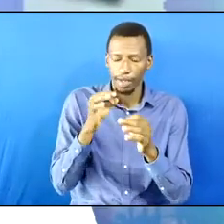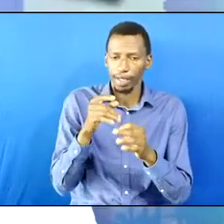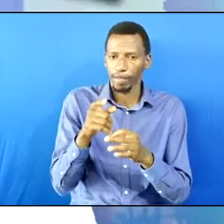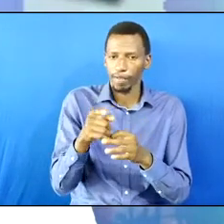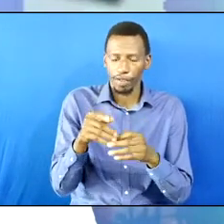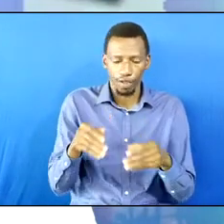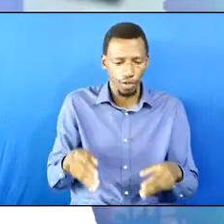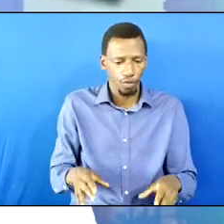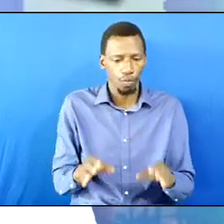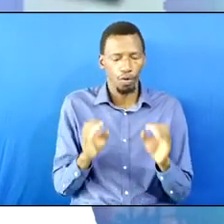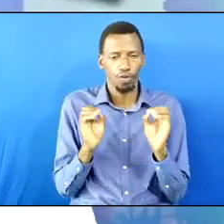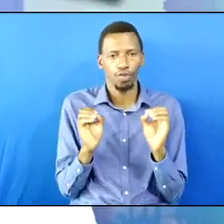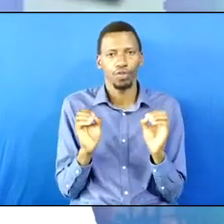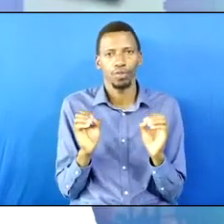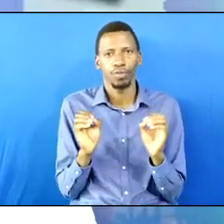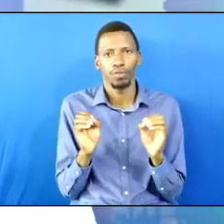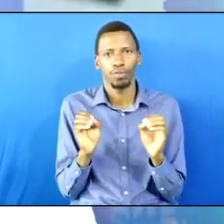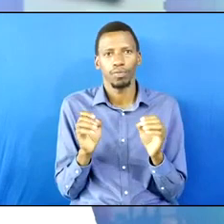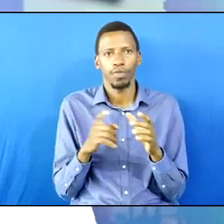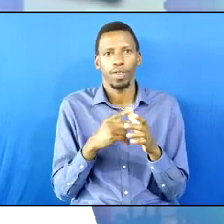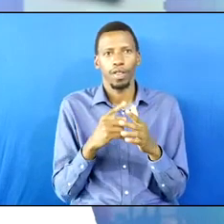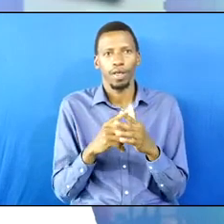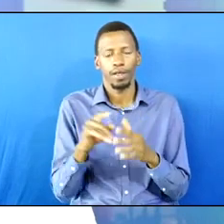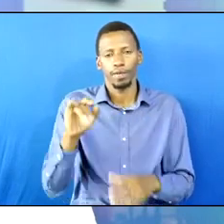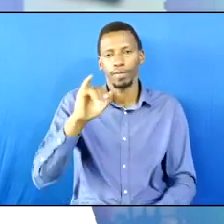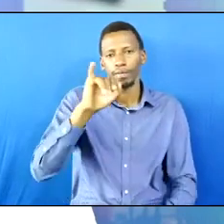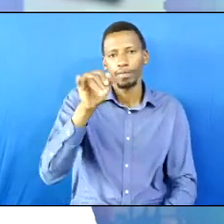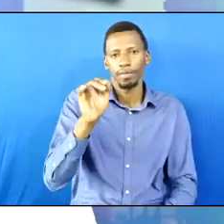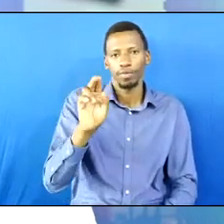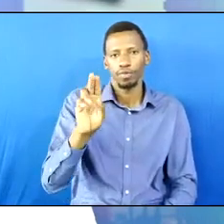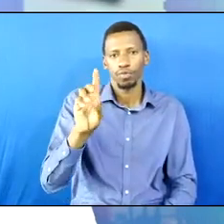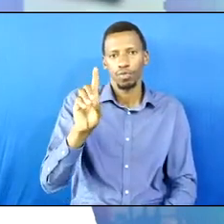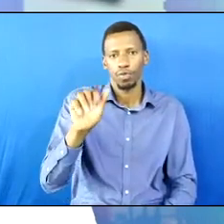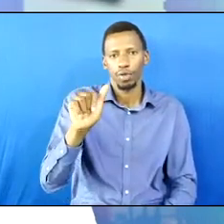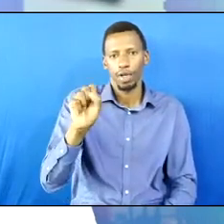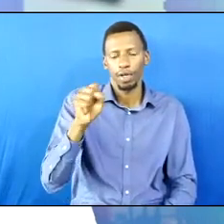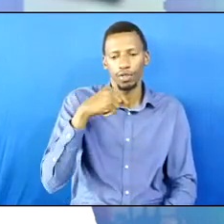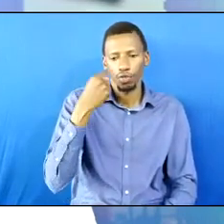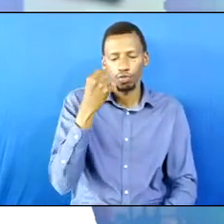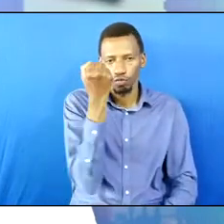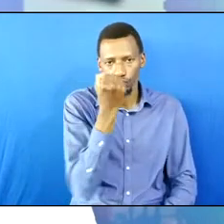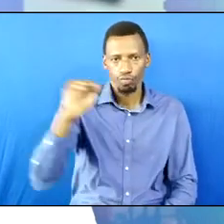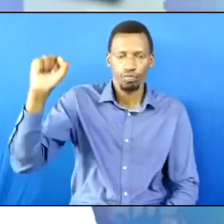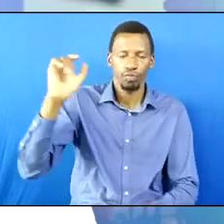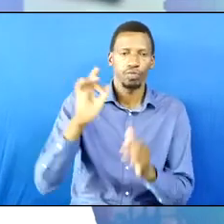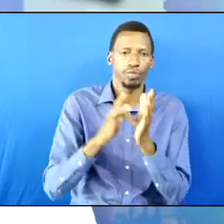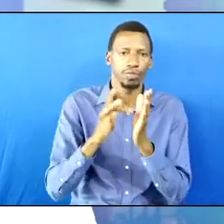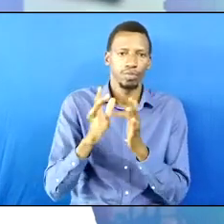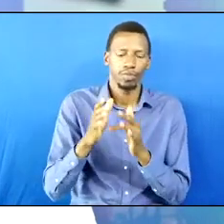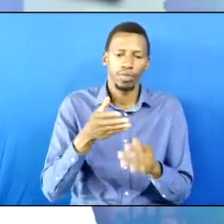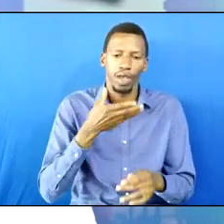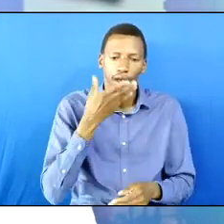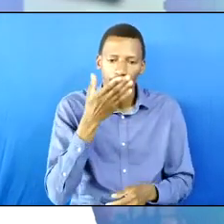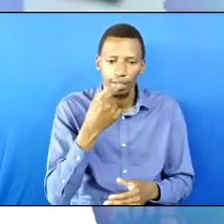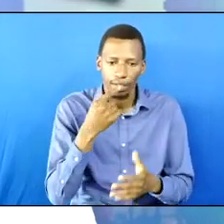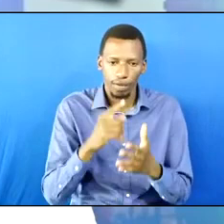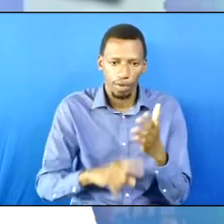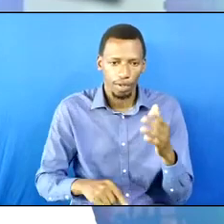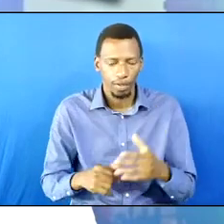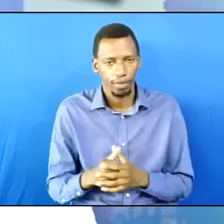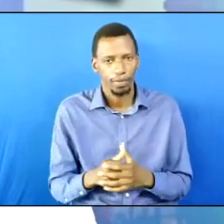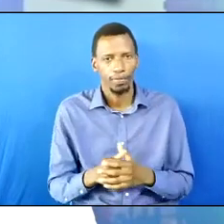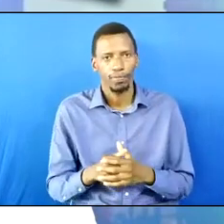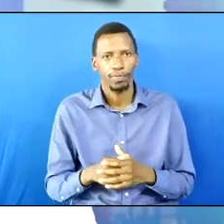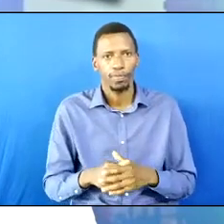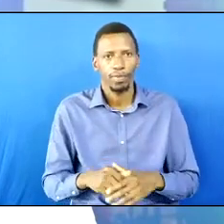not been born. Then Judas, which betrayed him, answered and said,